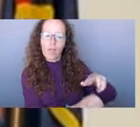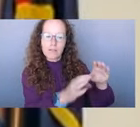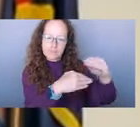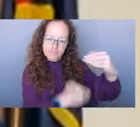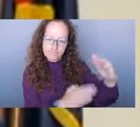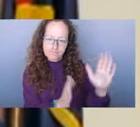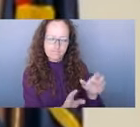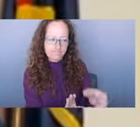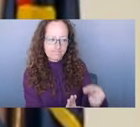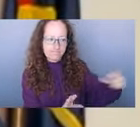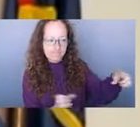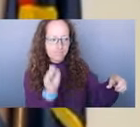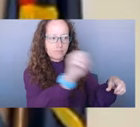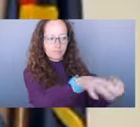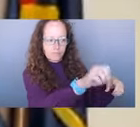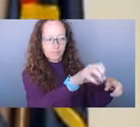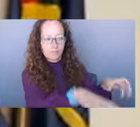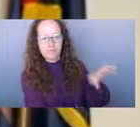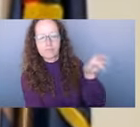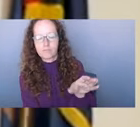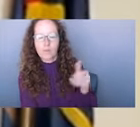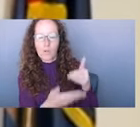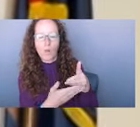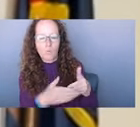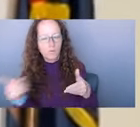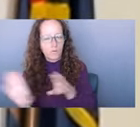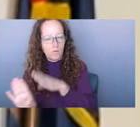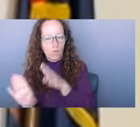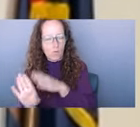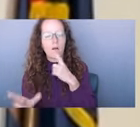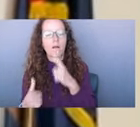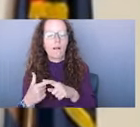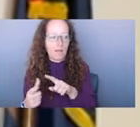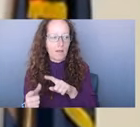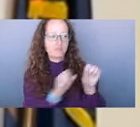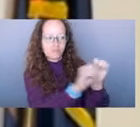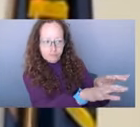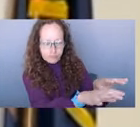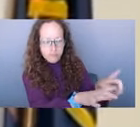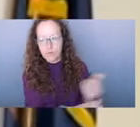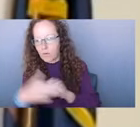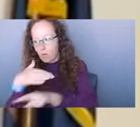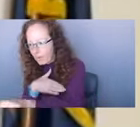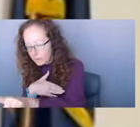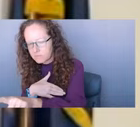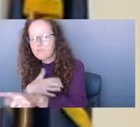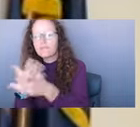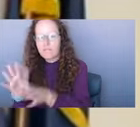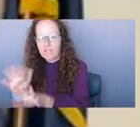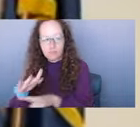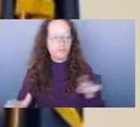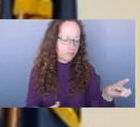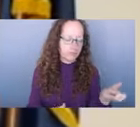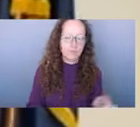those individuals. So Pam has a question about provisional ballots. Mm-hmm. What ensures one would be